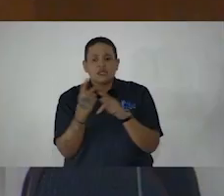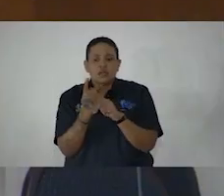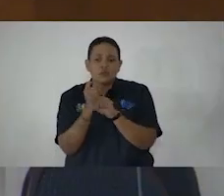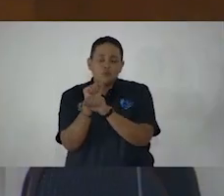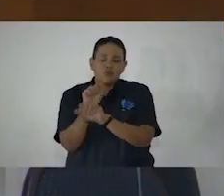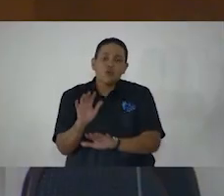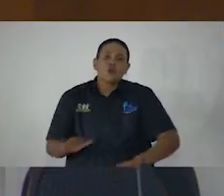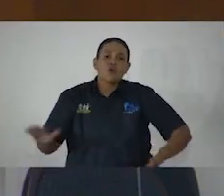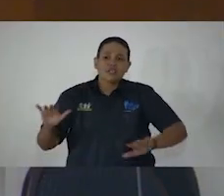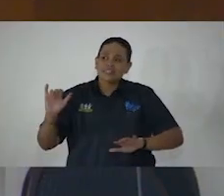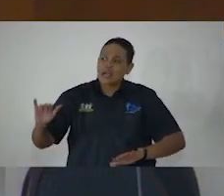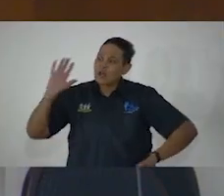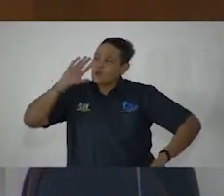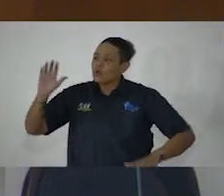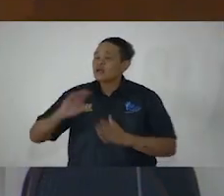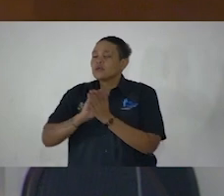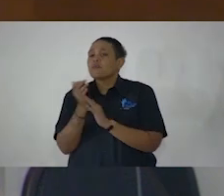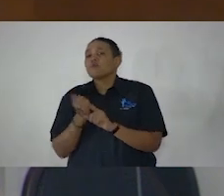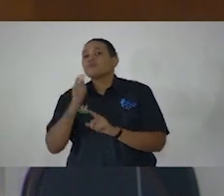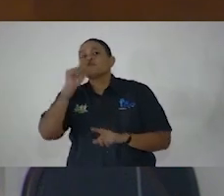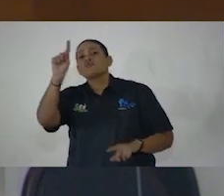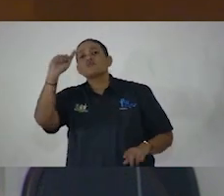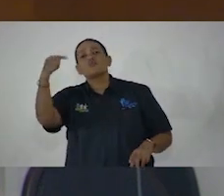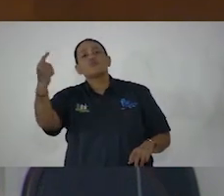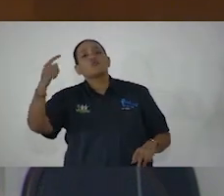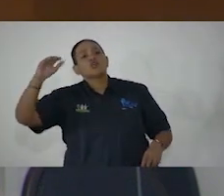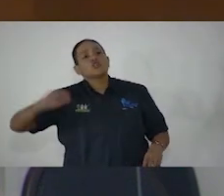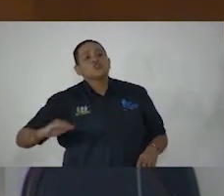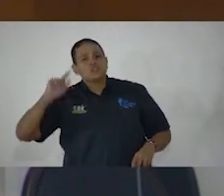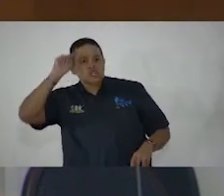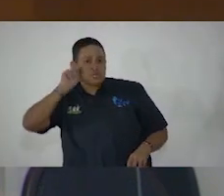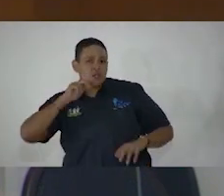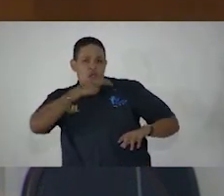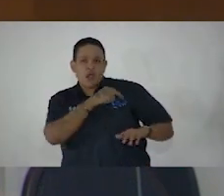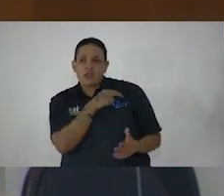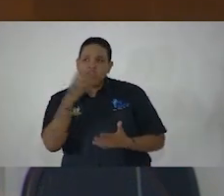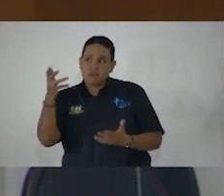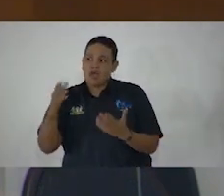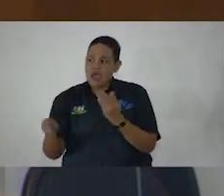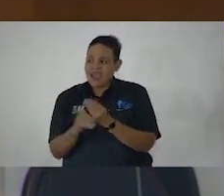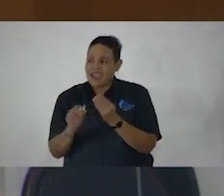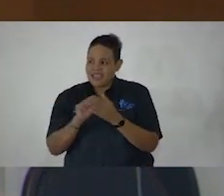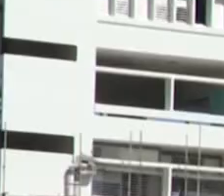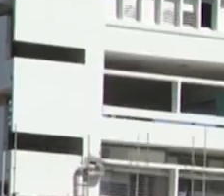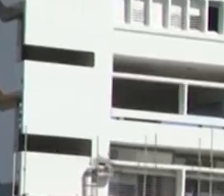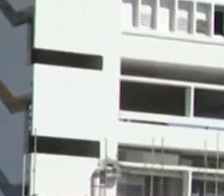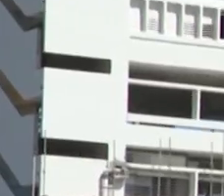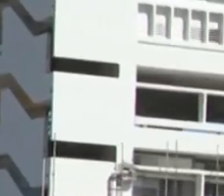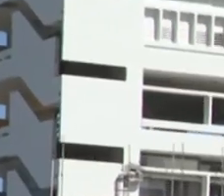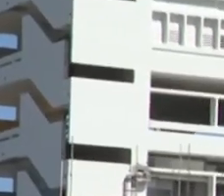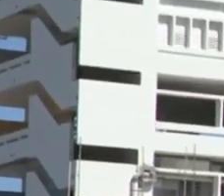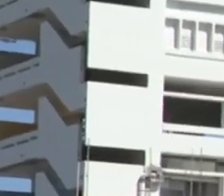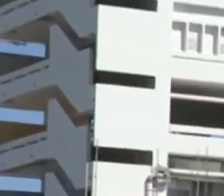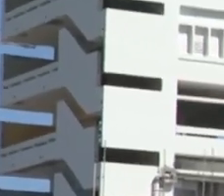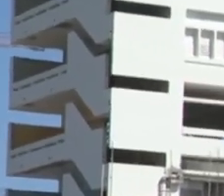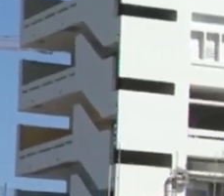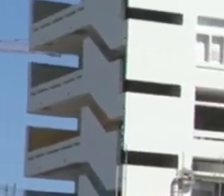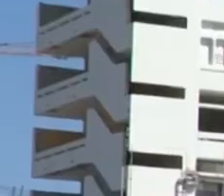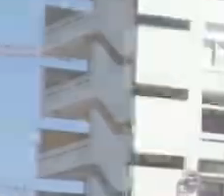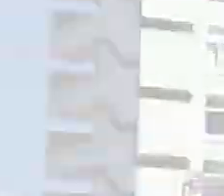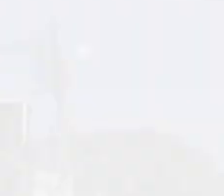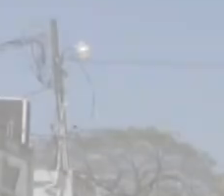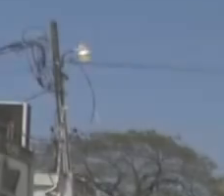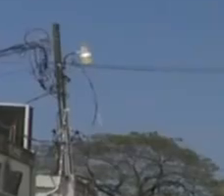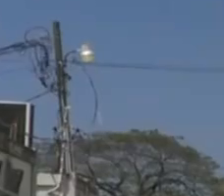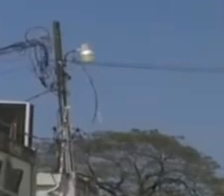workers, and that will become the only children and adolescent hospital in the Caribbean. And I'm pleased with the team and the